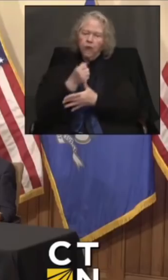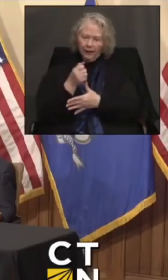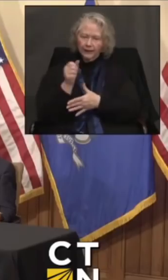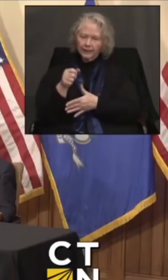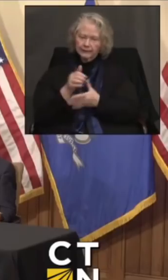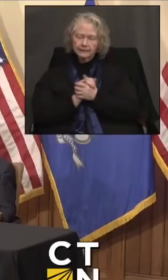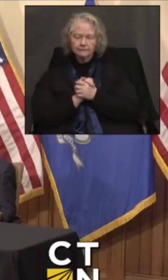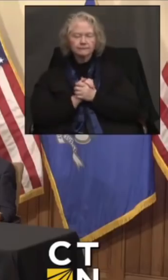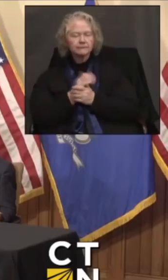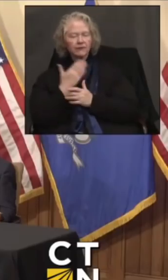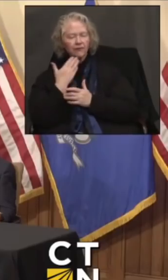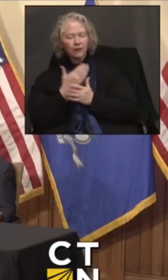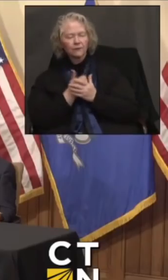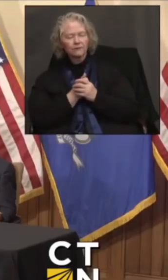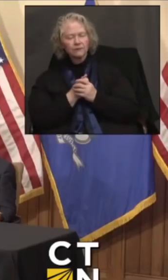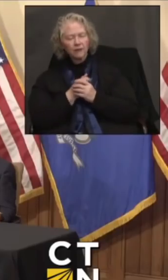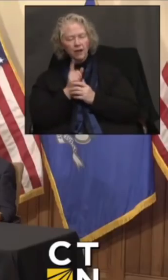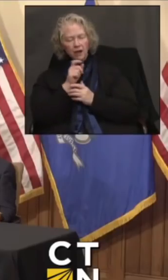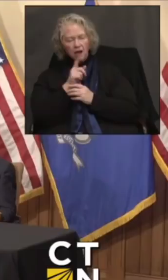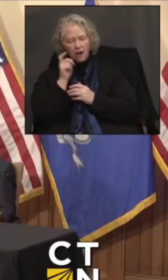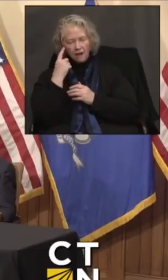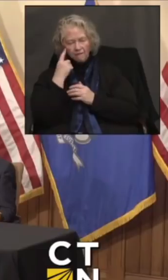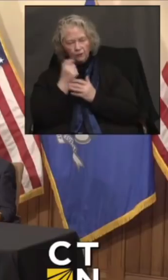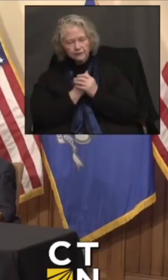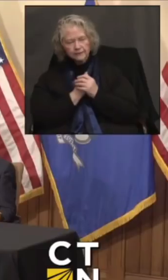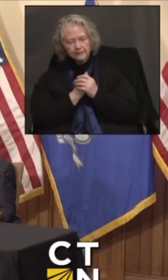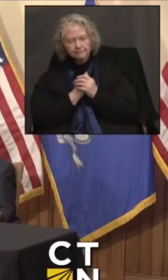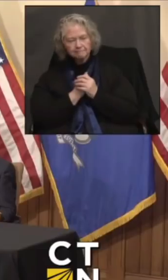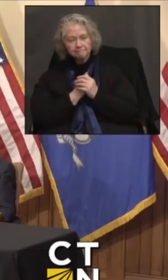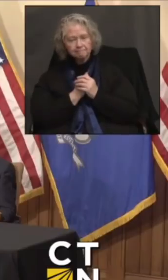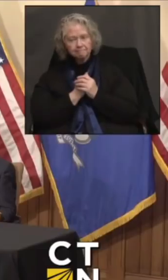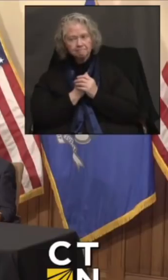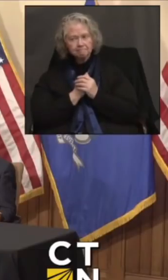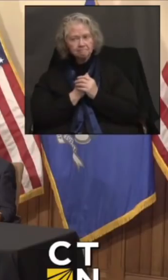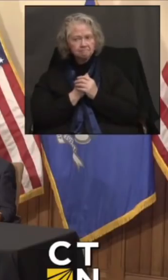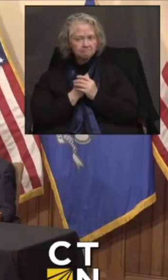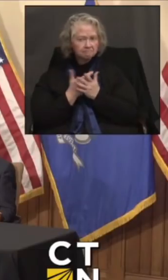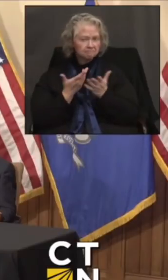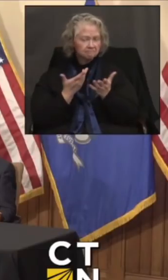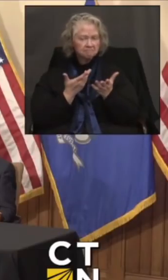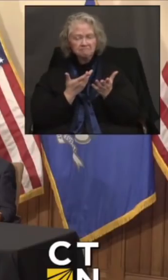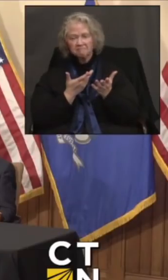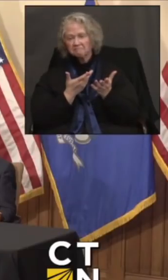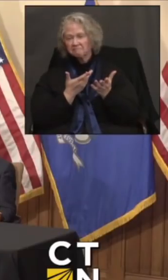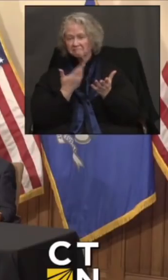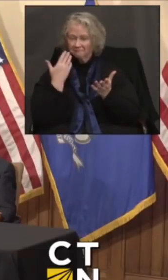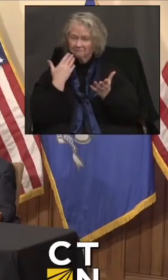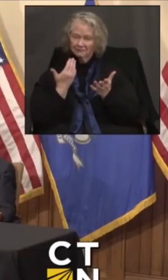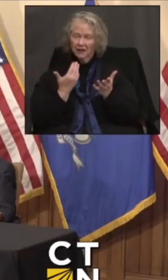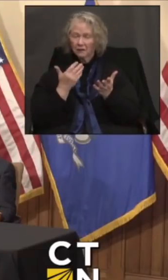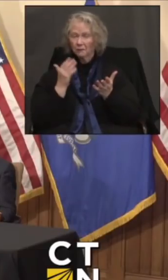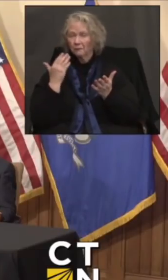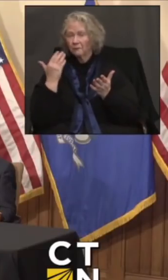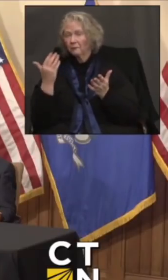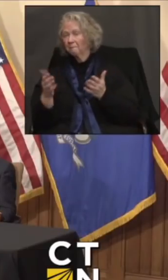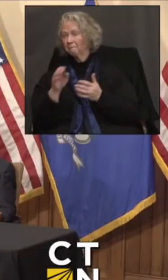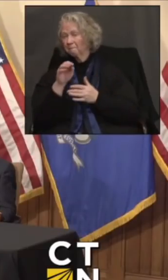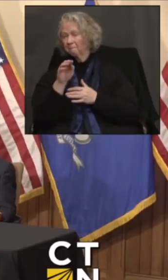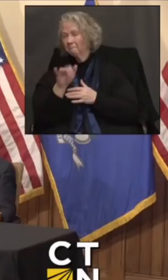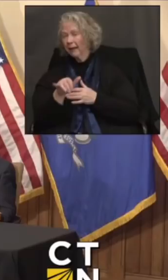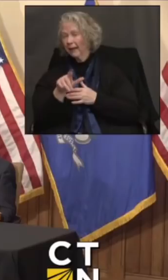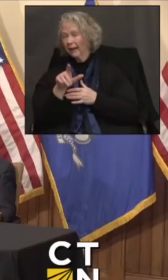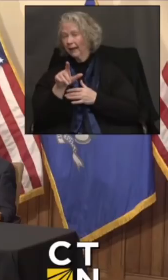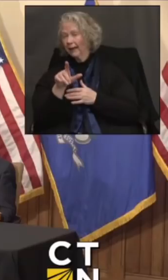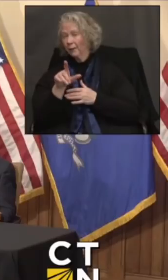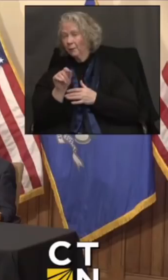thanks. And Governor, do you have any idea? I know it's May 20th is a while away. Well, not that